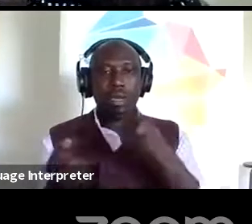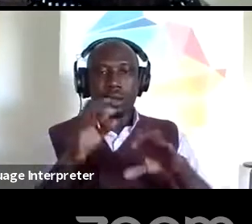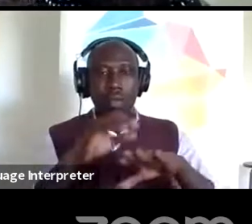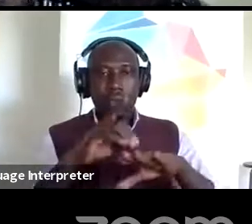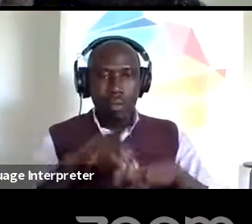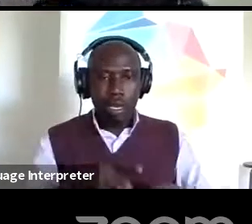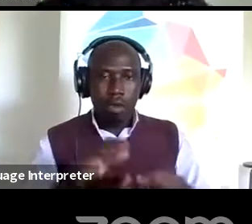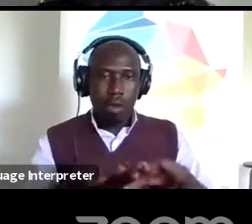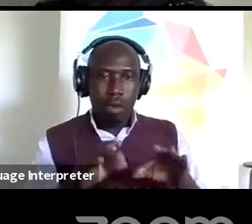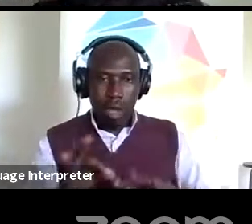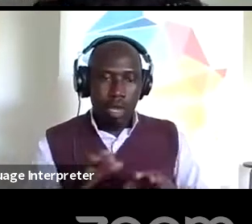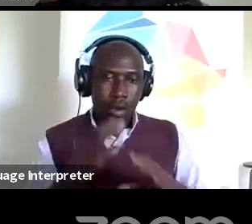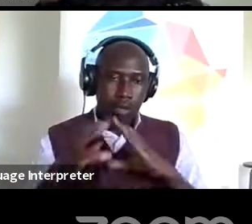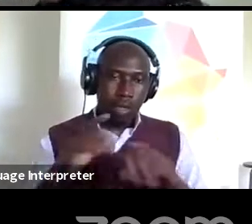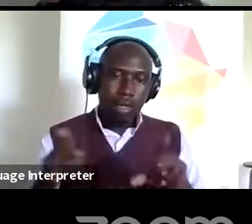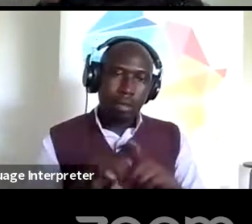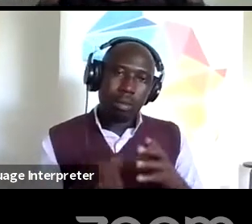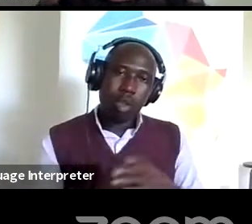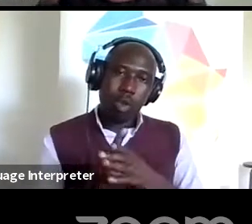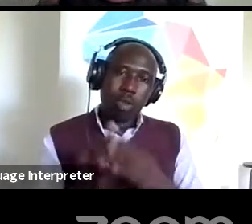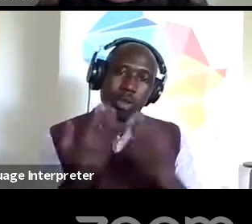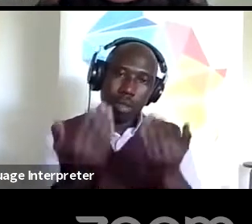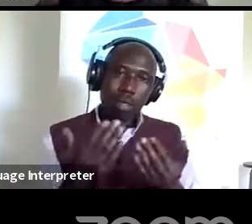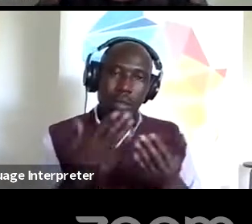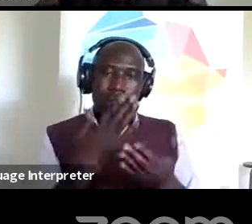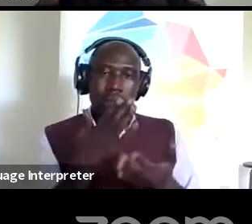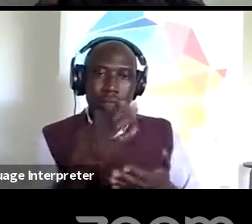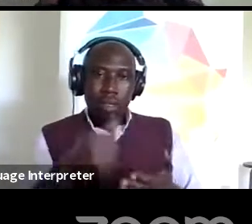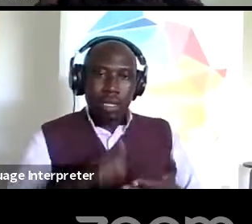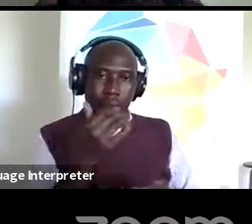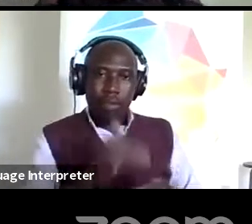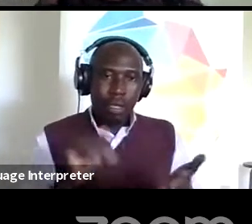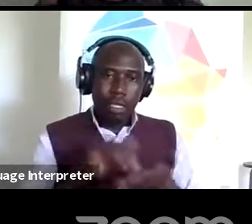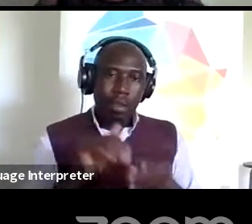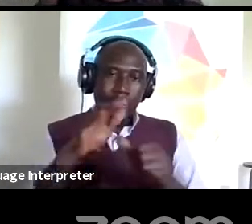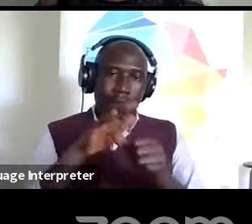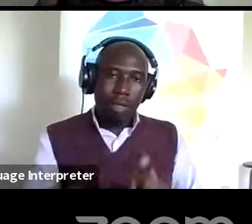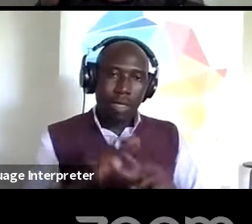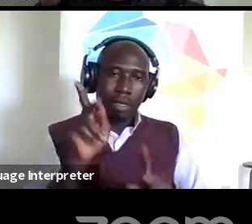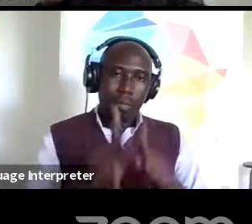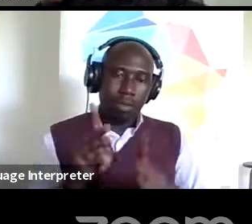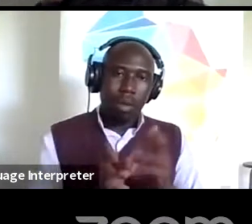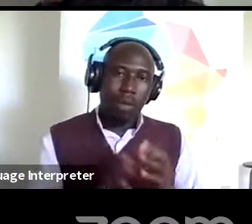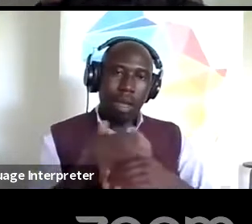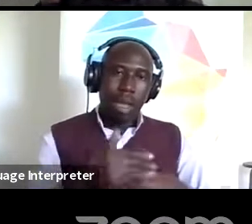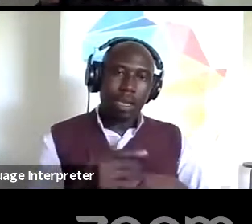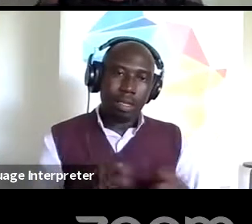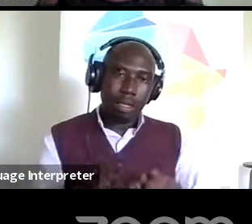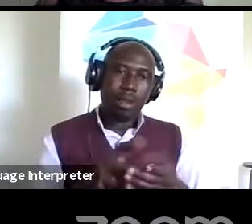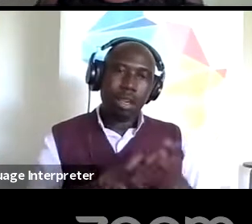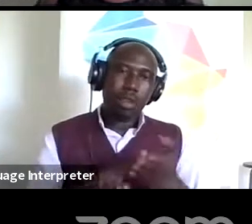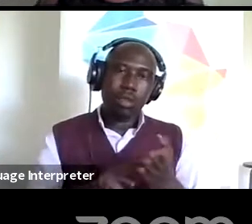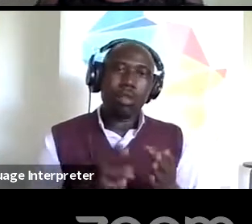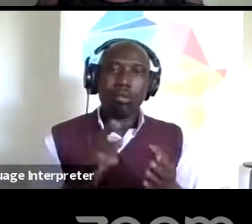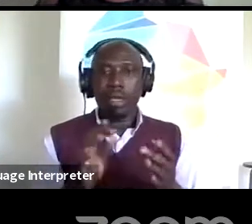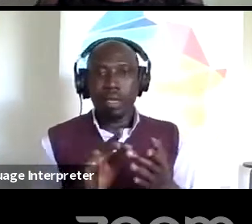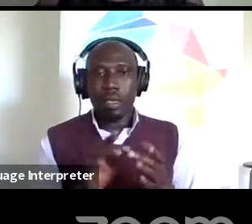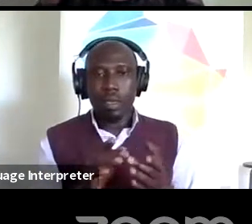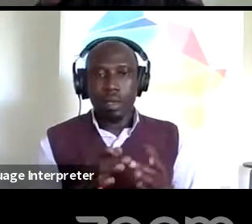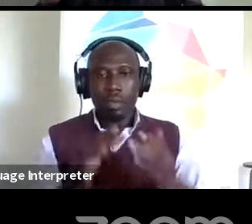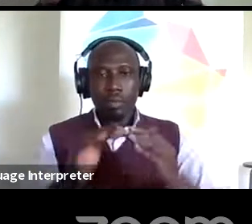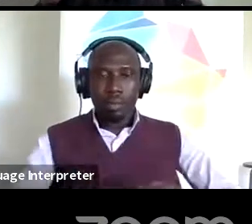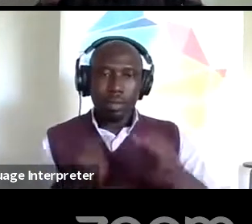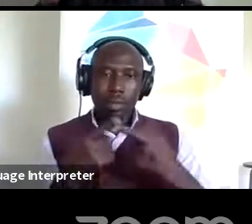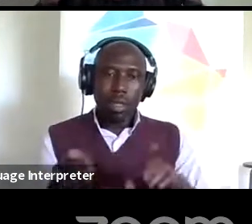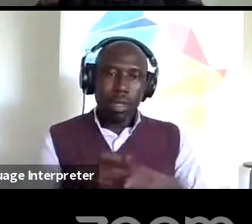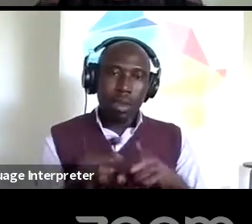That is also creating self-censorship and obviously affecting people's access and use of the internet. But we have